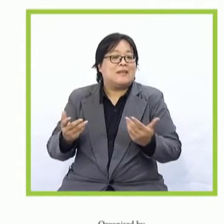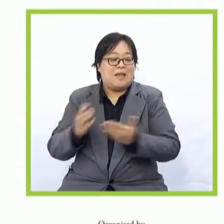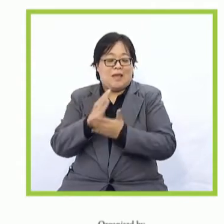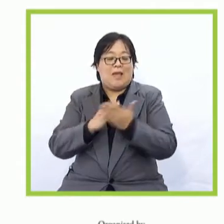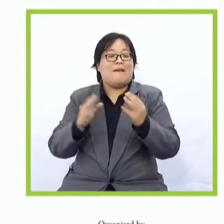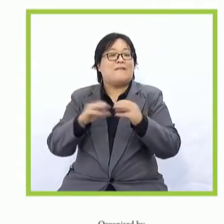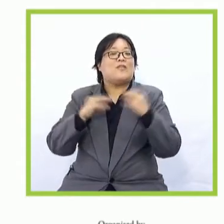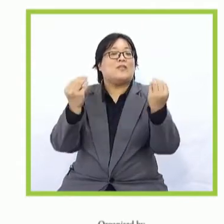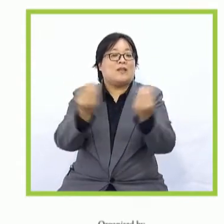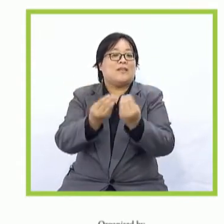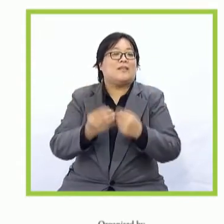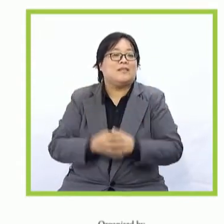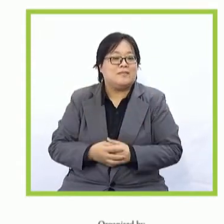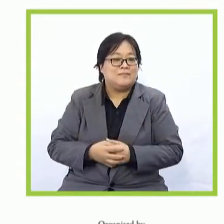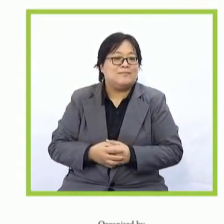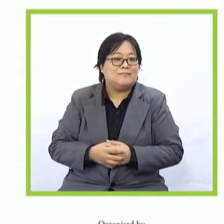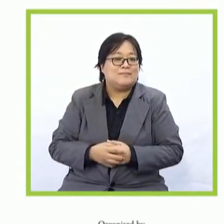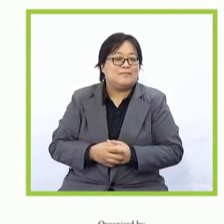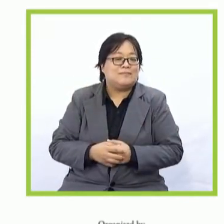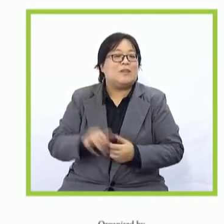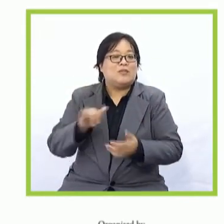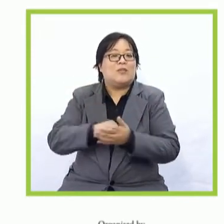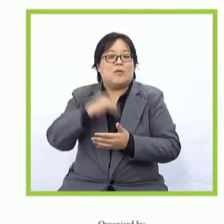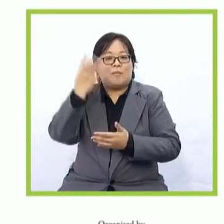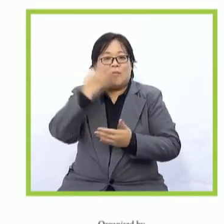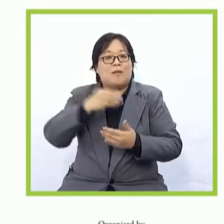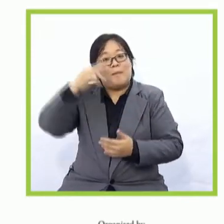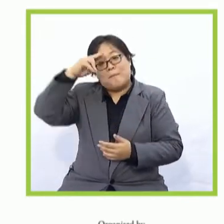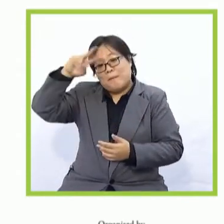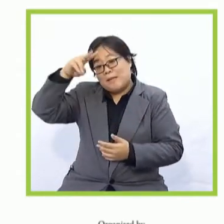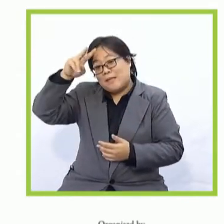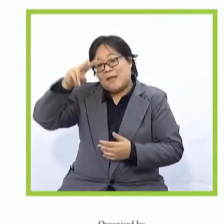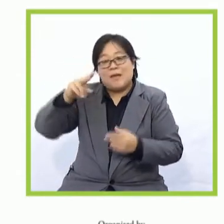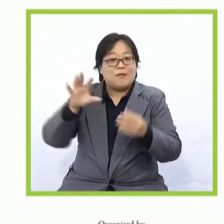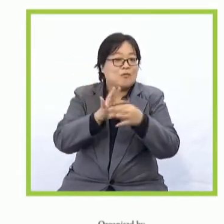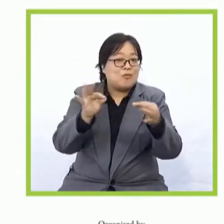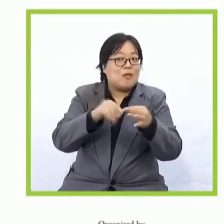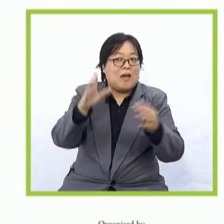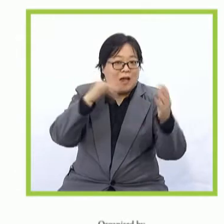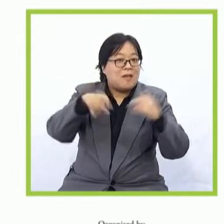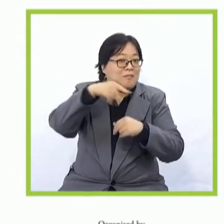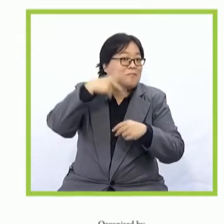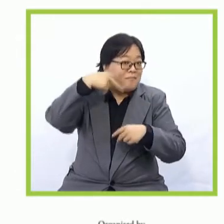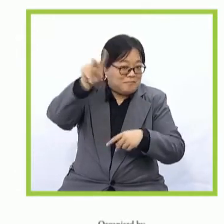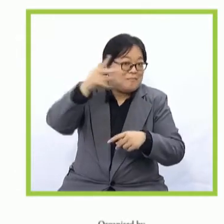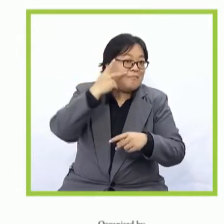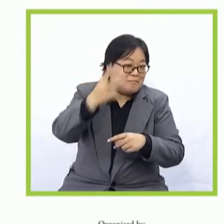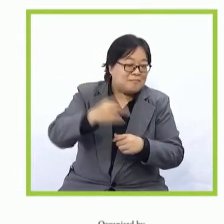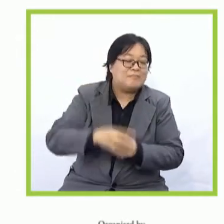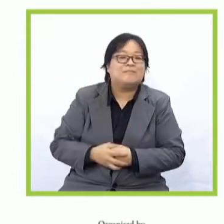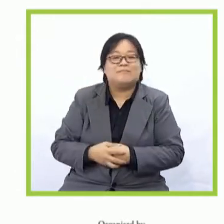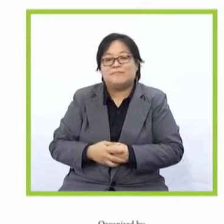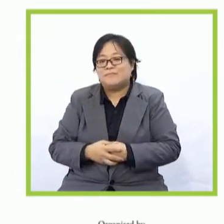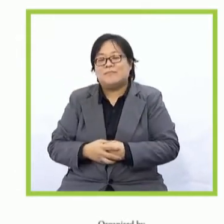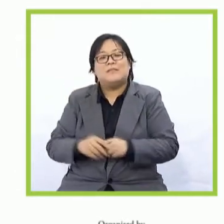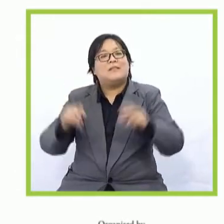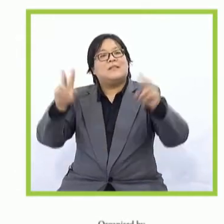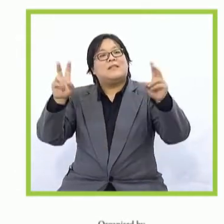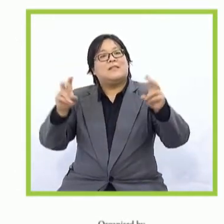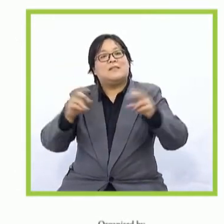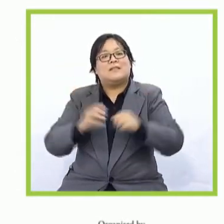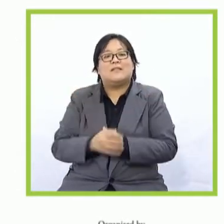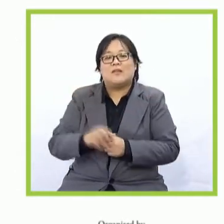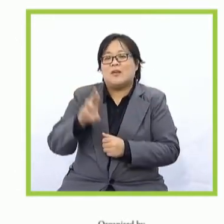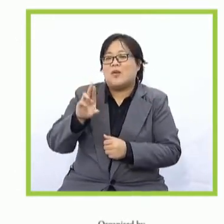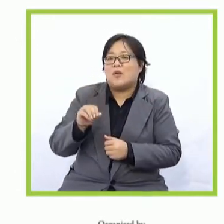society afterwards. There's a beautiful Mexican movie. I hope that you go see it if you haven't seen it already. It's called